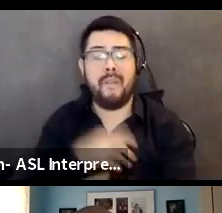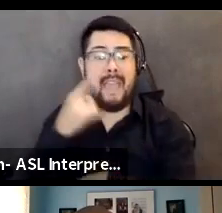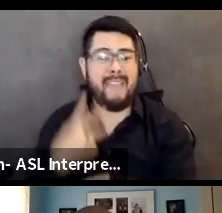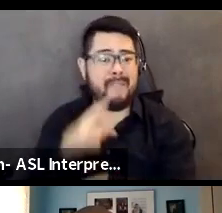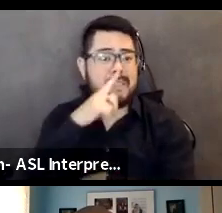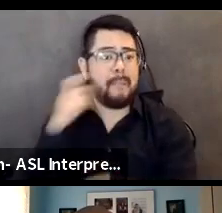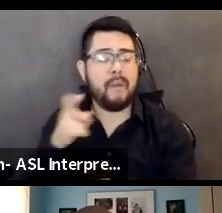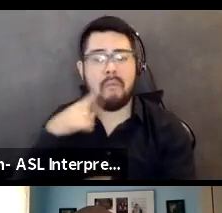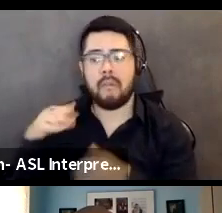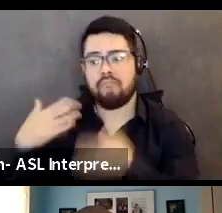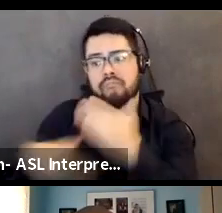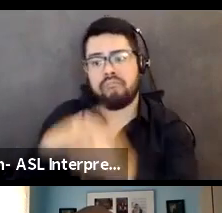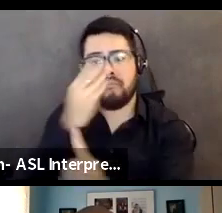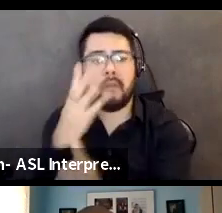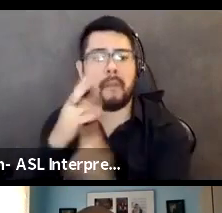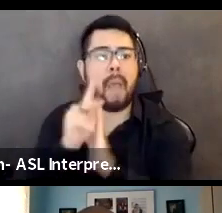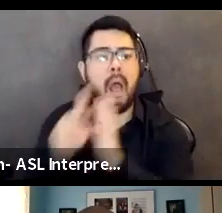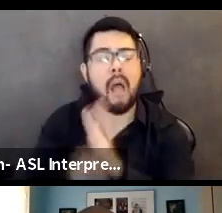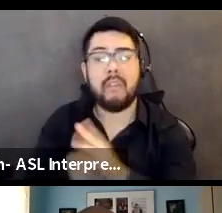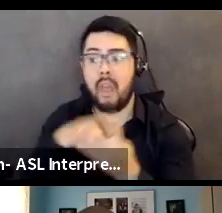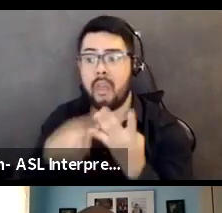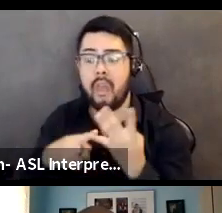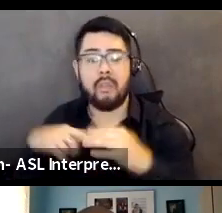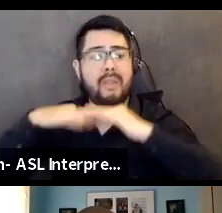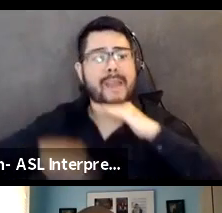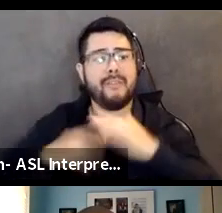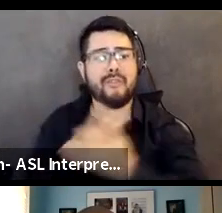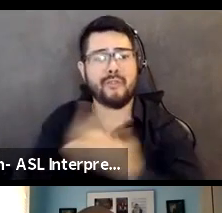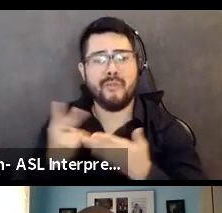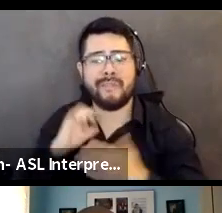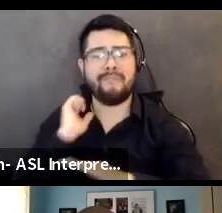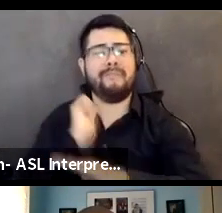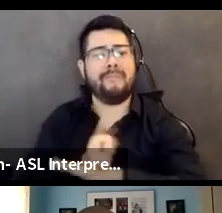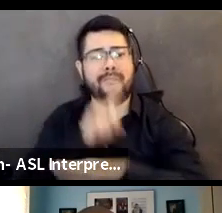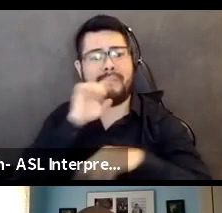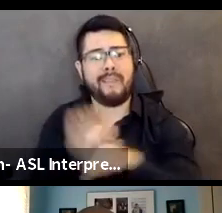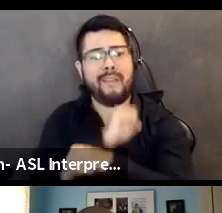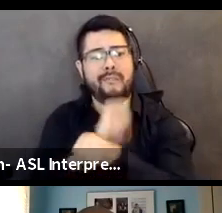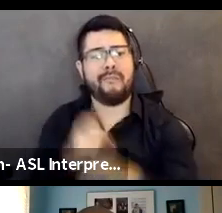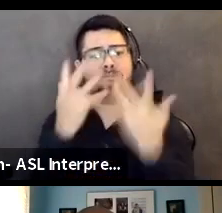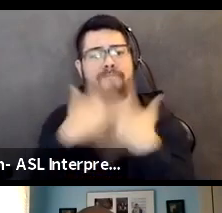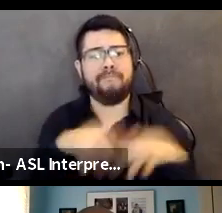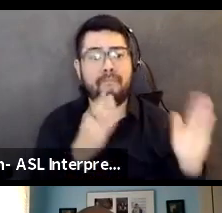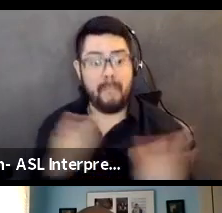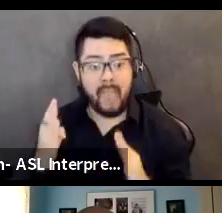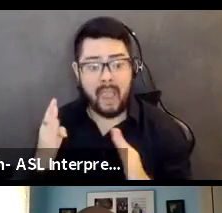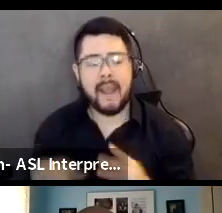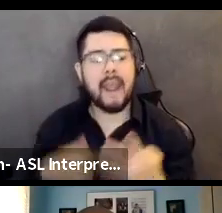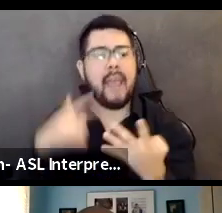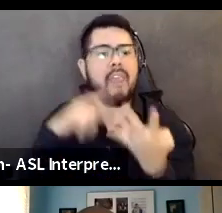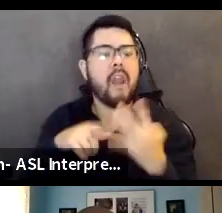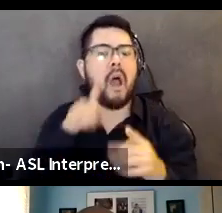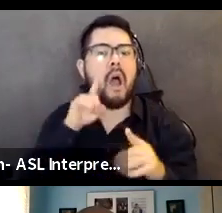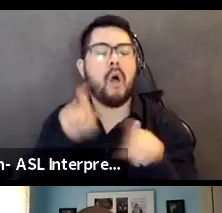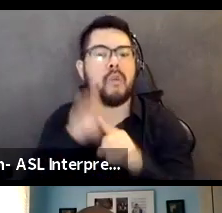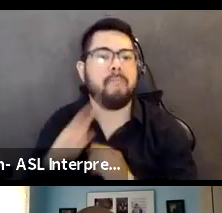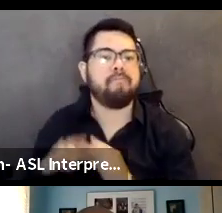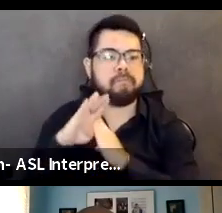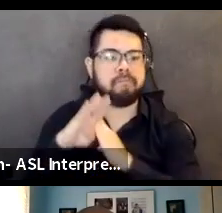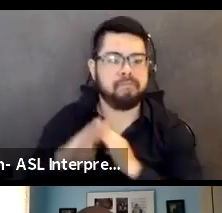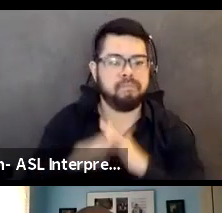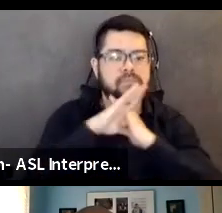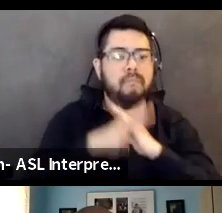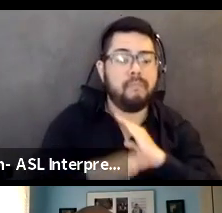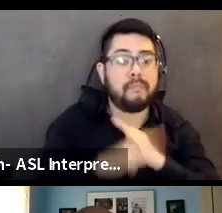guidance but then give you less than two weeks to turn it into a workable plan on top of that will stand in your way at every turn with